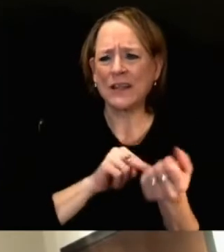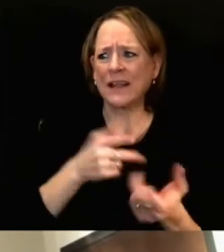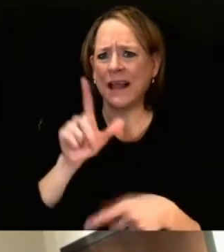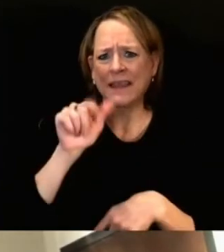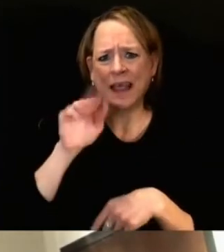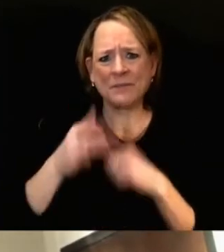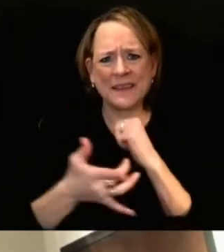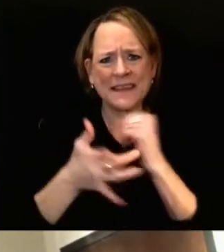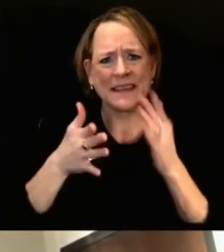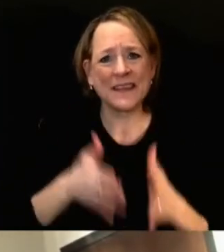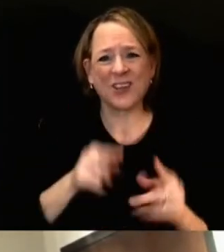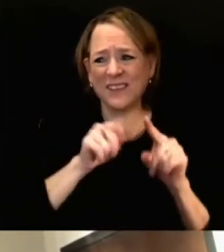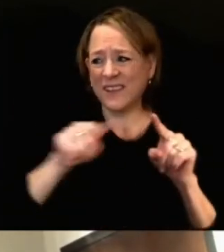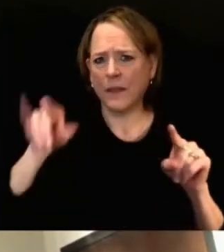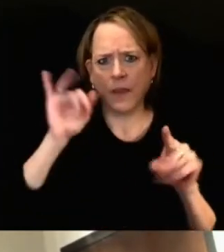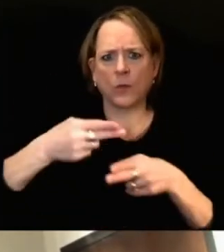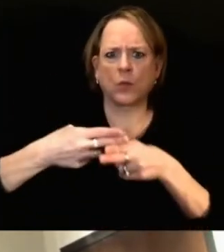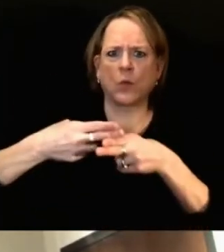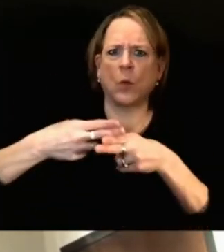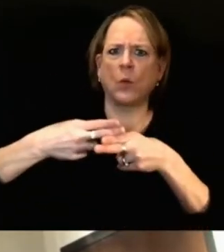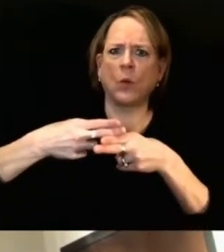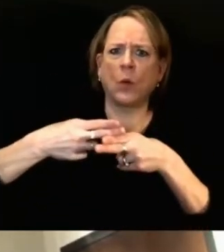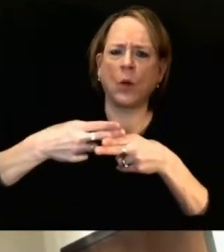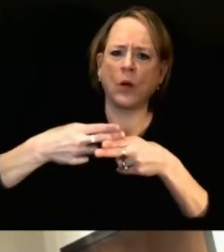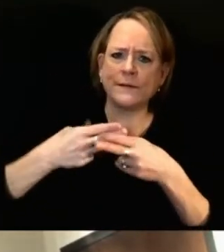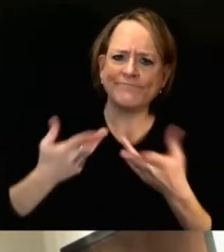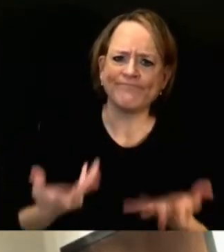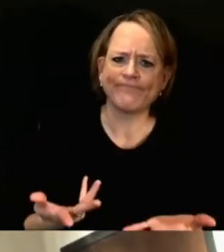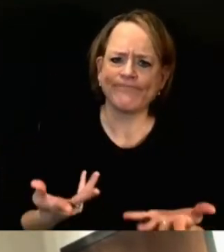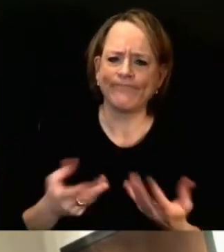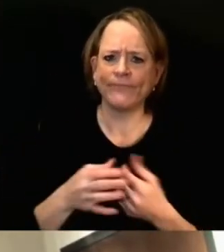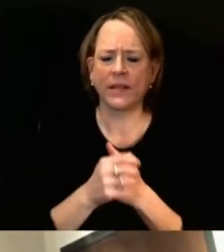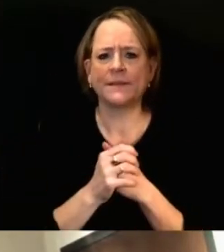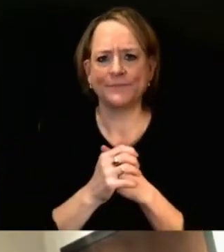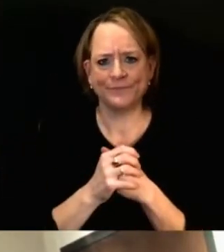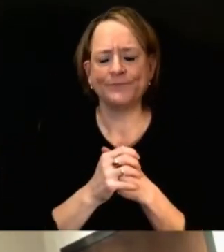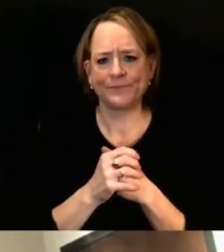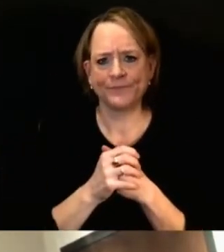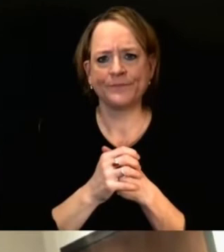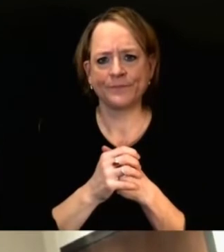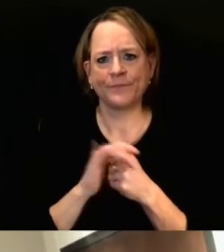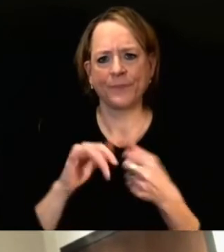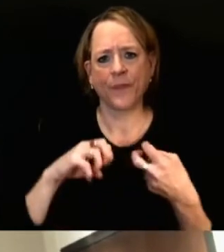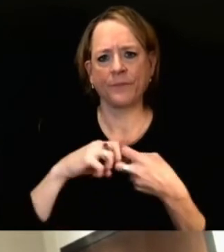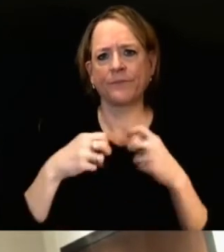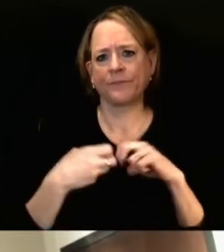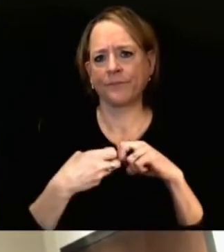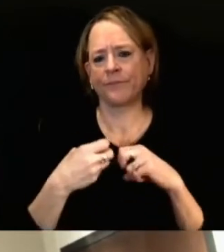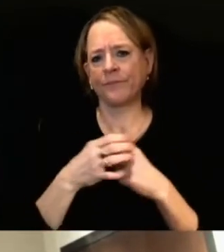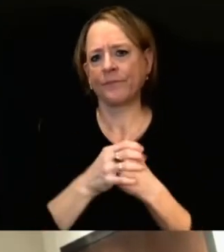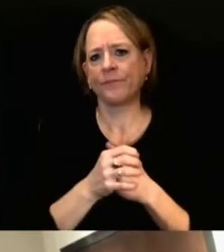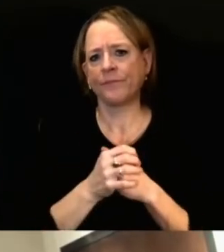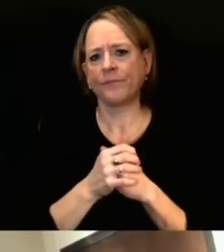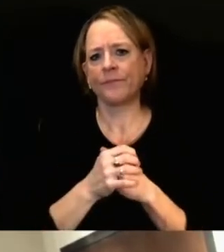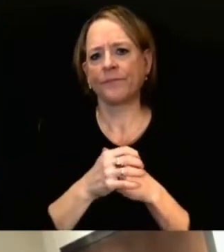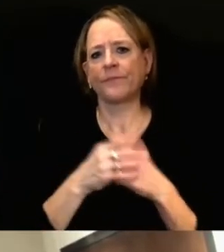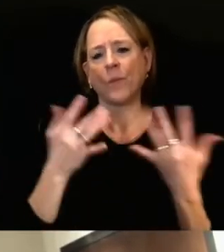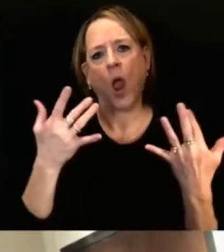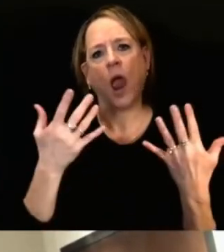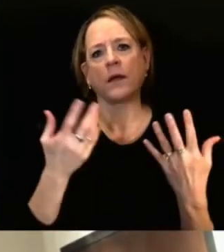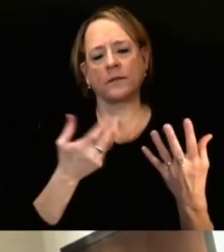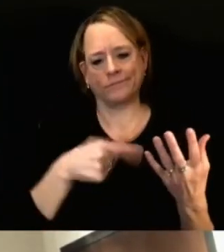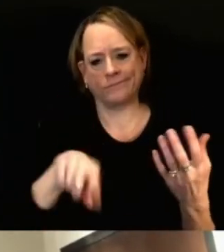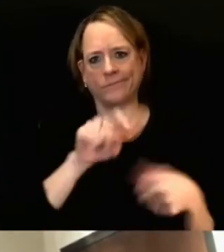pandemic, the response strategy has really been to bolster our workforce to make sure that people can be cared for closer to home, which